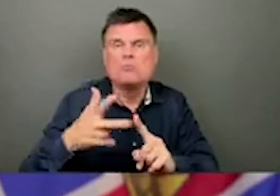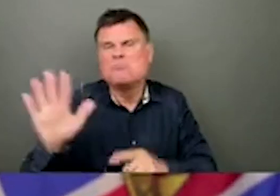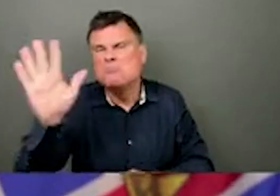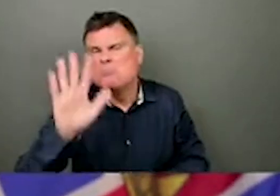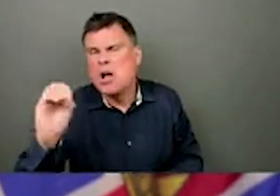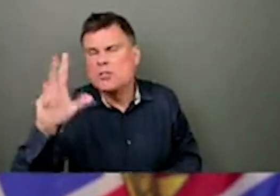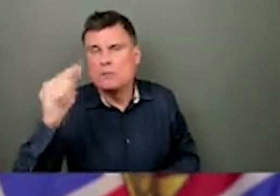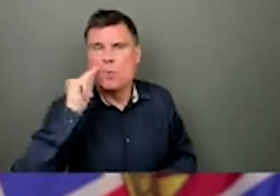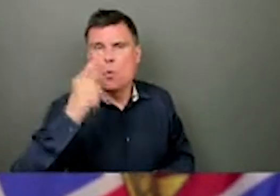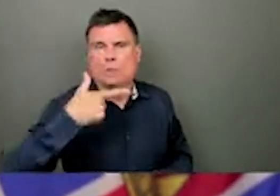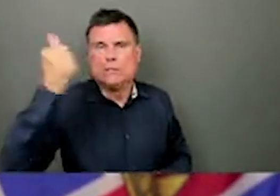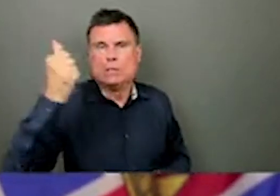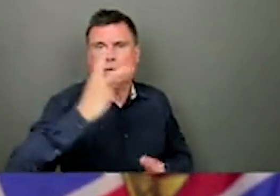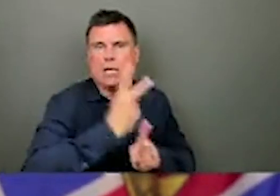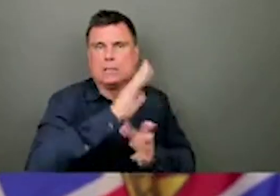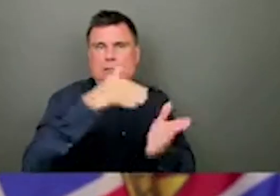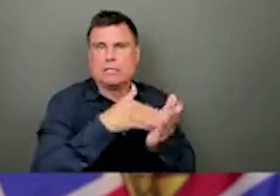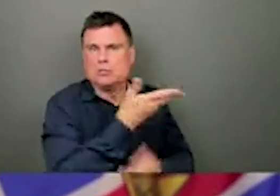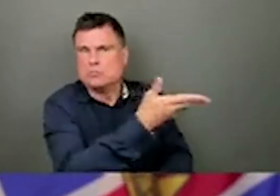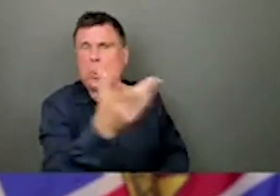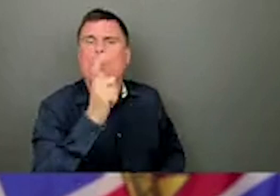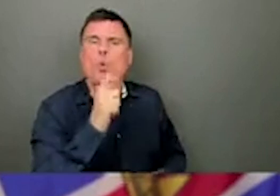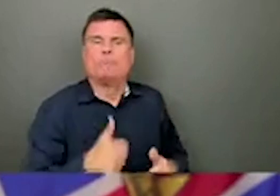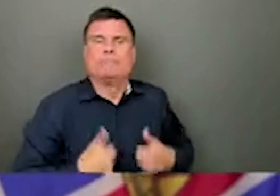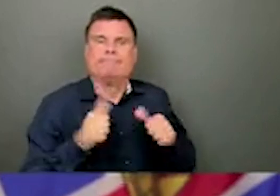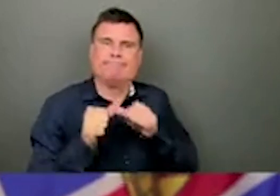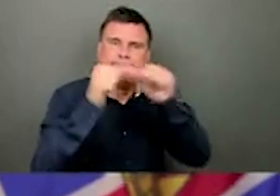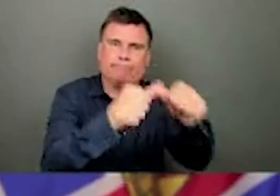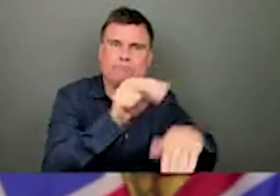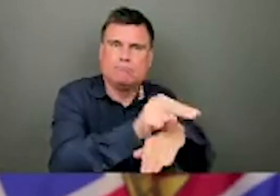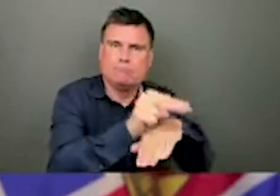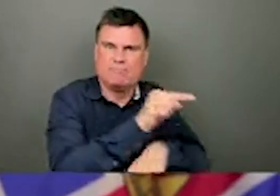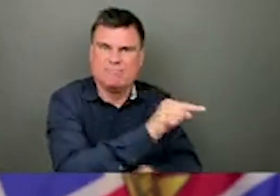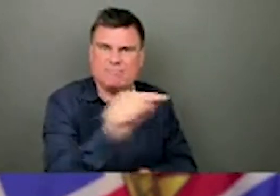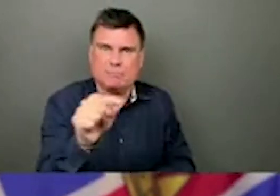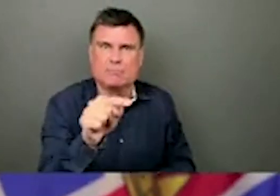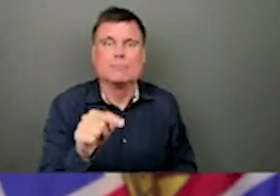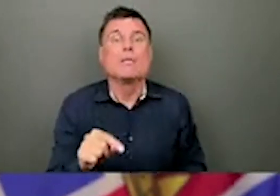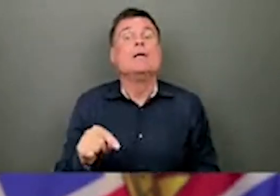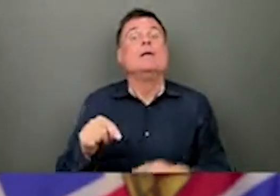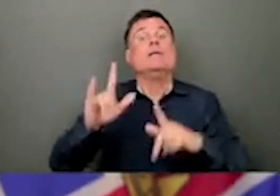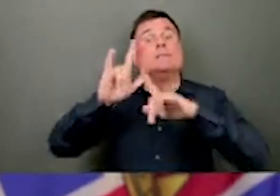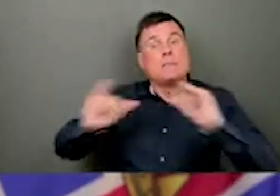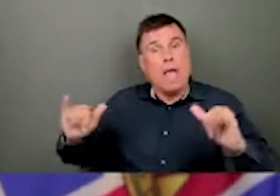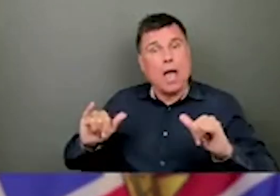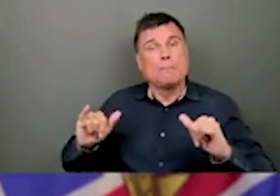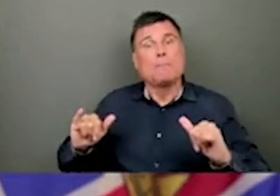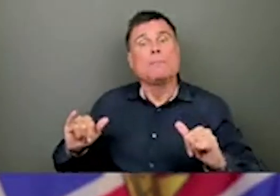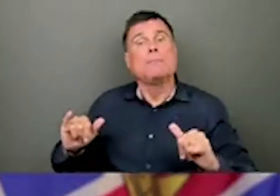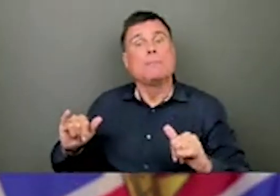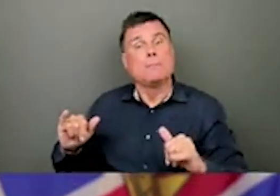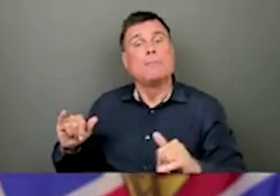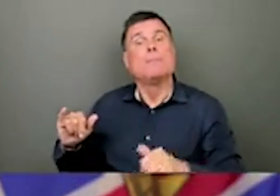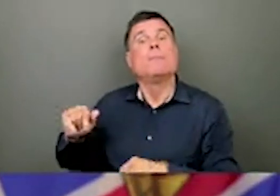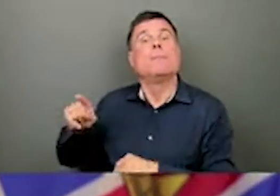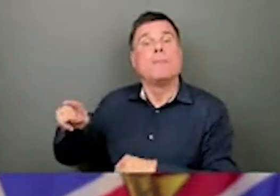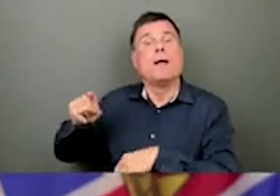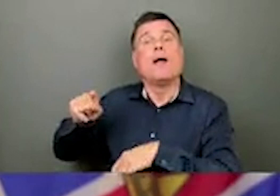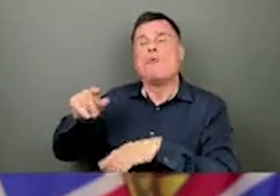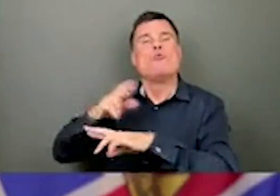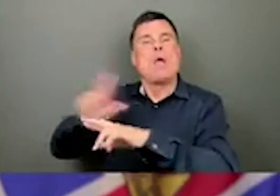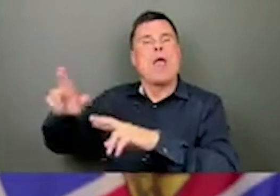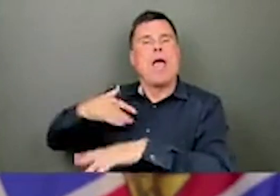yes, absolutely, these are, as you can tell, questions that we're being looking at the details on. The National Advisory Committee and our